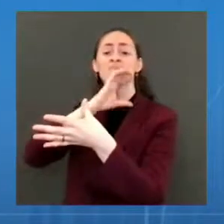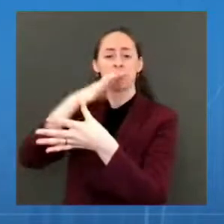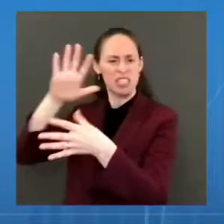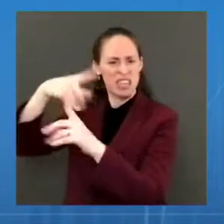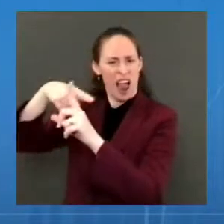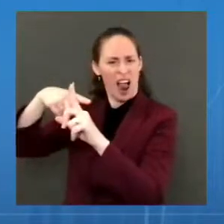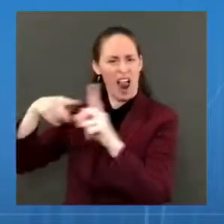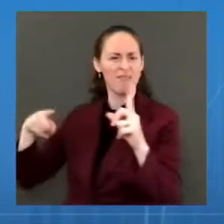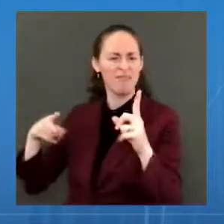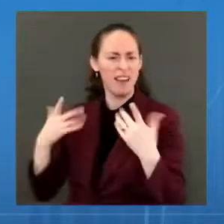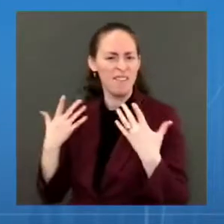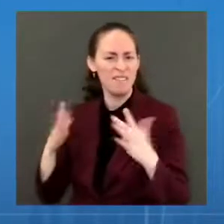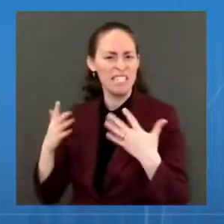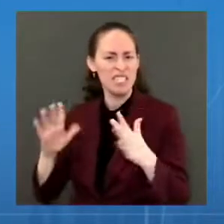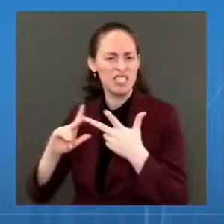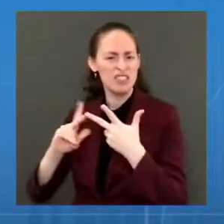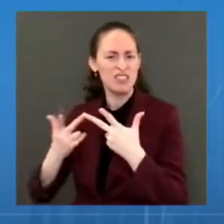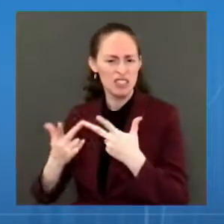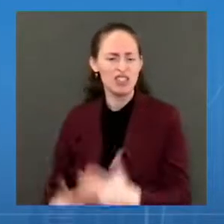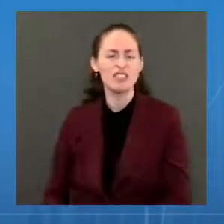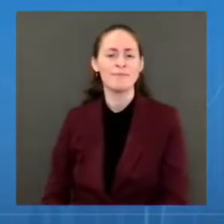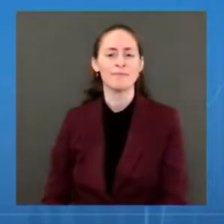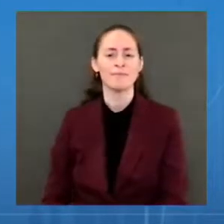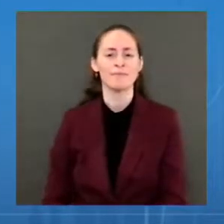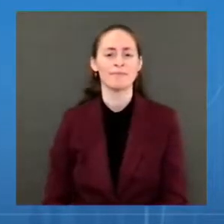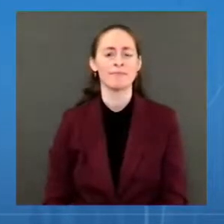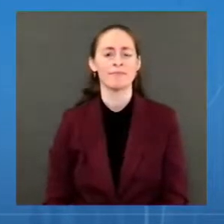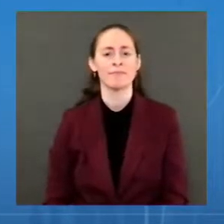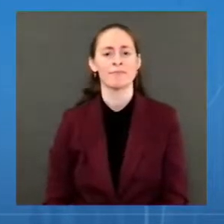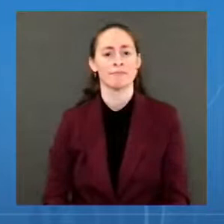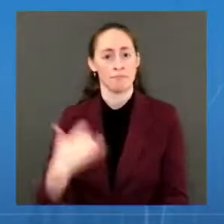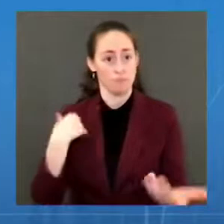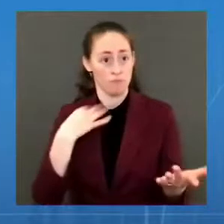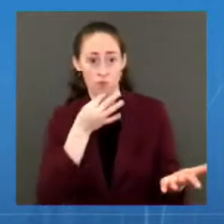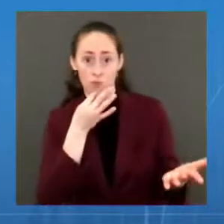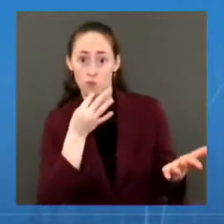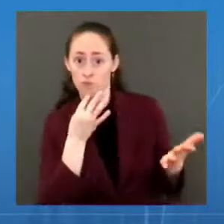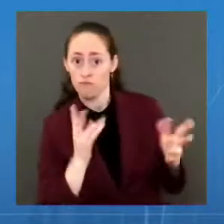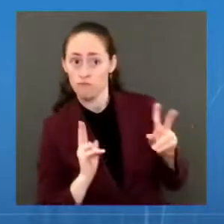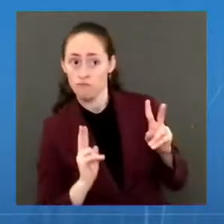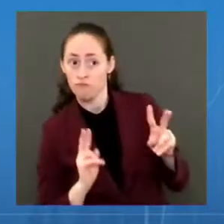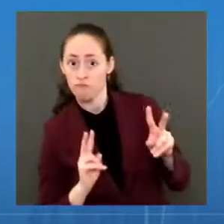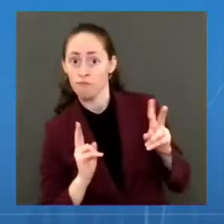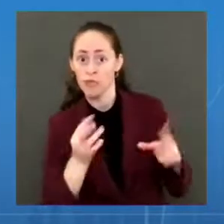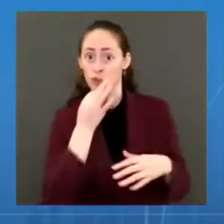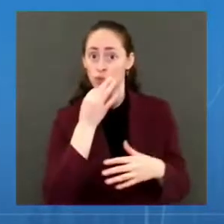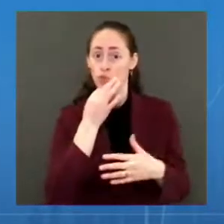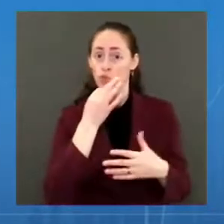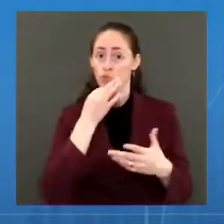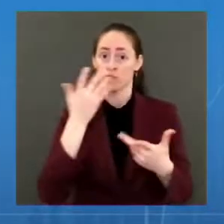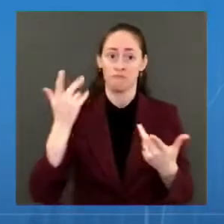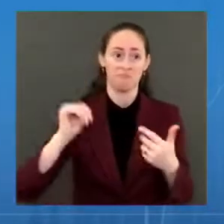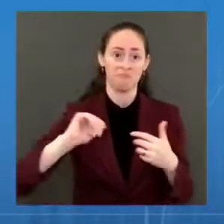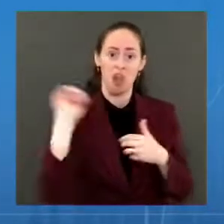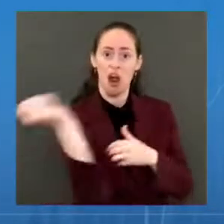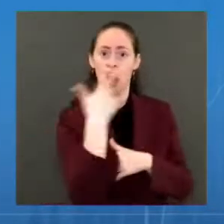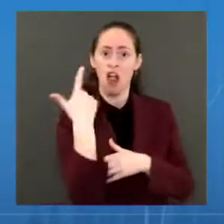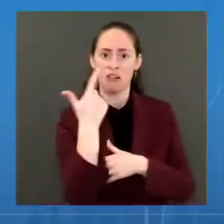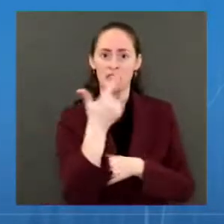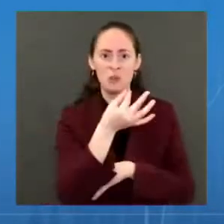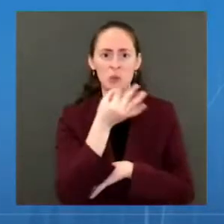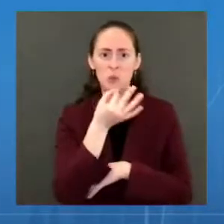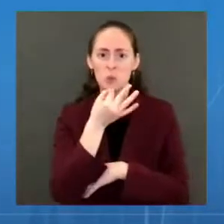And we are prepared to get boosters to all adults as they are eligible, 6 months after the second shot for Pfizer and Moderna, or 2 months